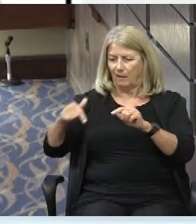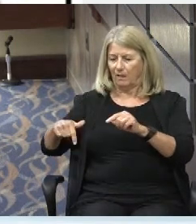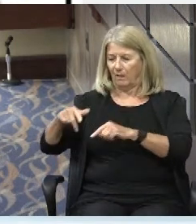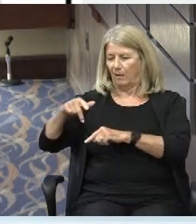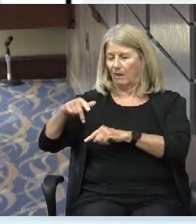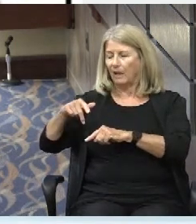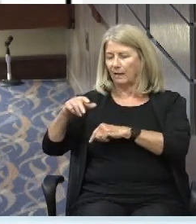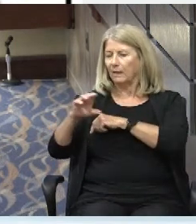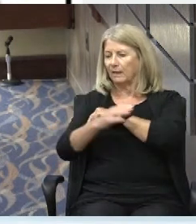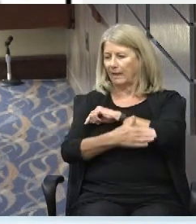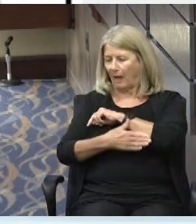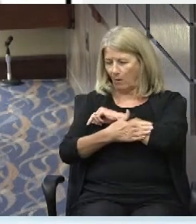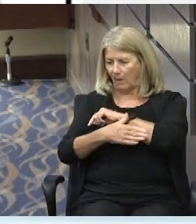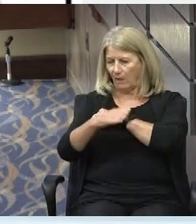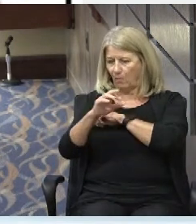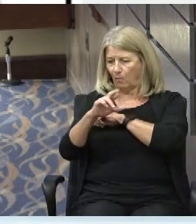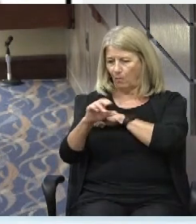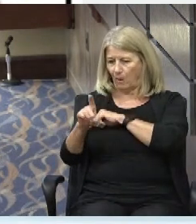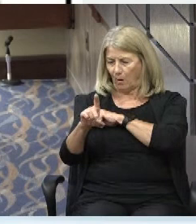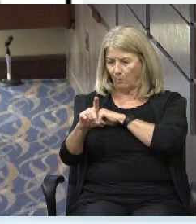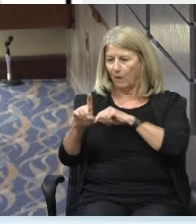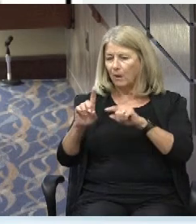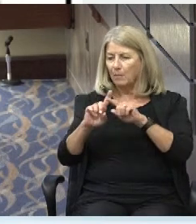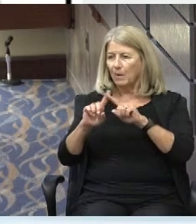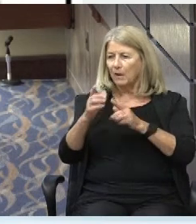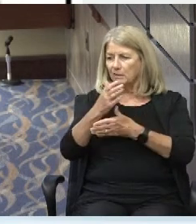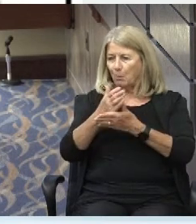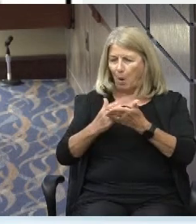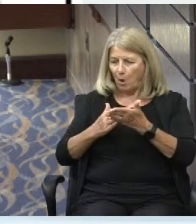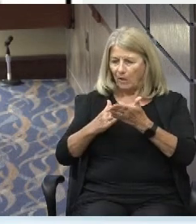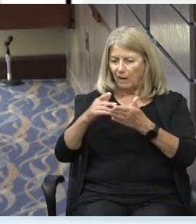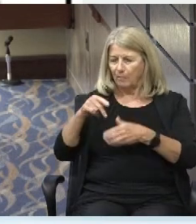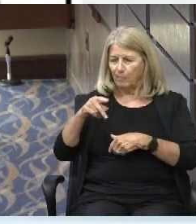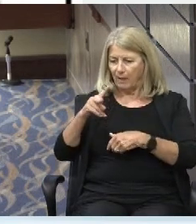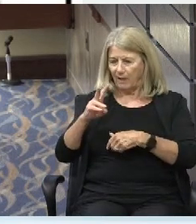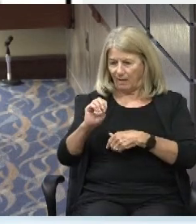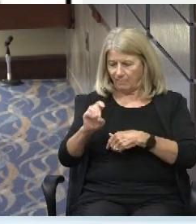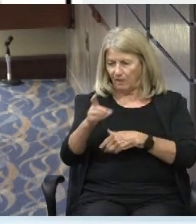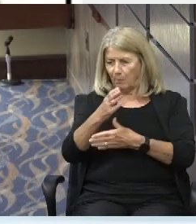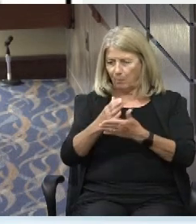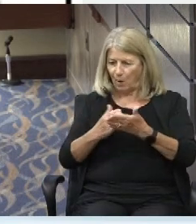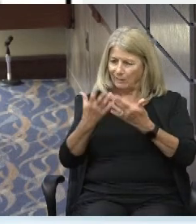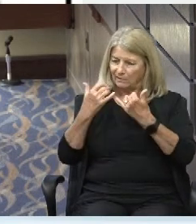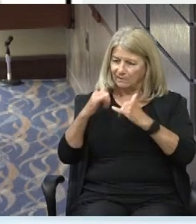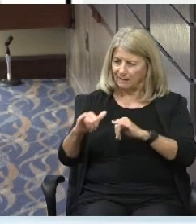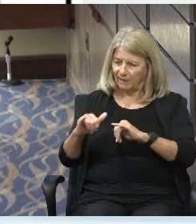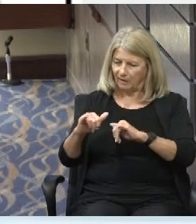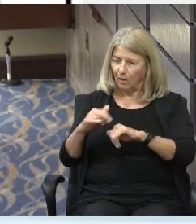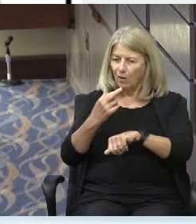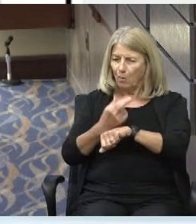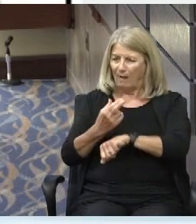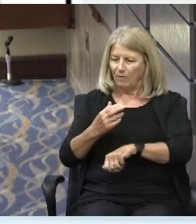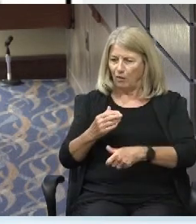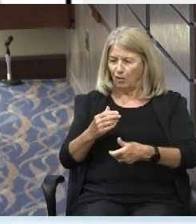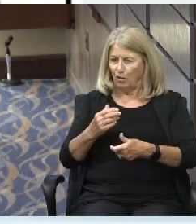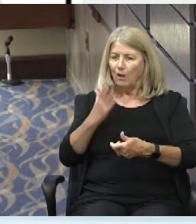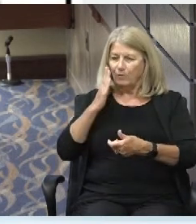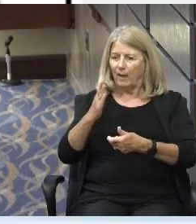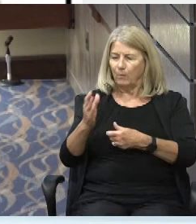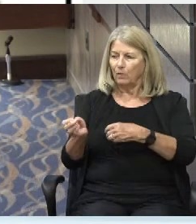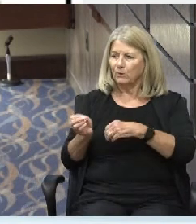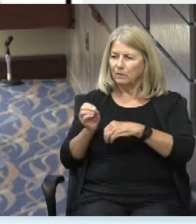county road that's partially paved, and then a portion of it is still gravel. They will be submitting